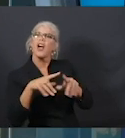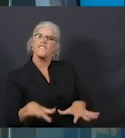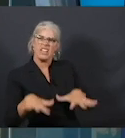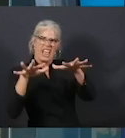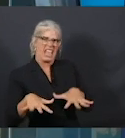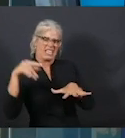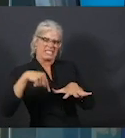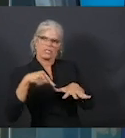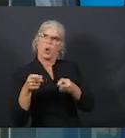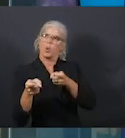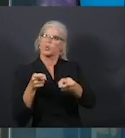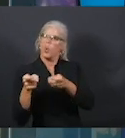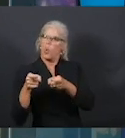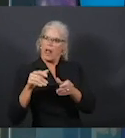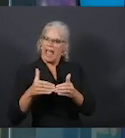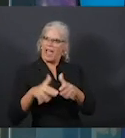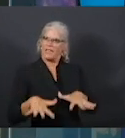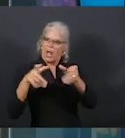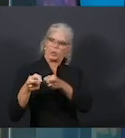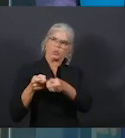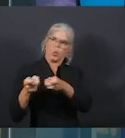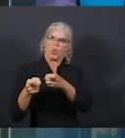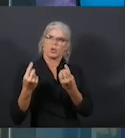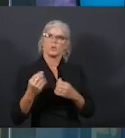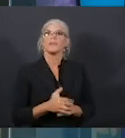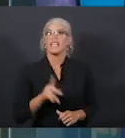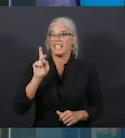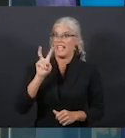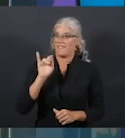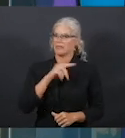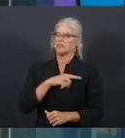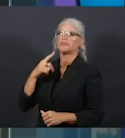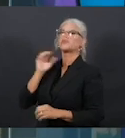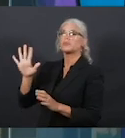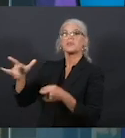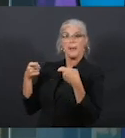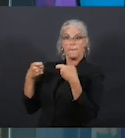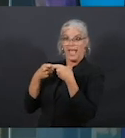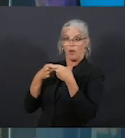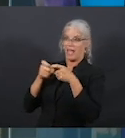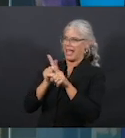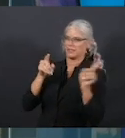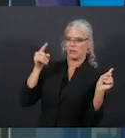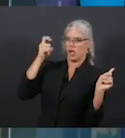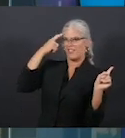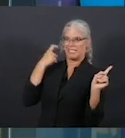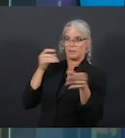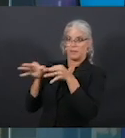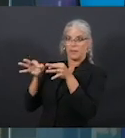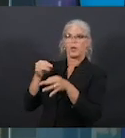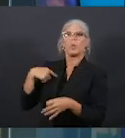What are they? What do they do? And so forth. So to the first question on the power, as the governor's already indicated, we've got between 12